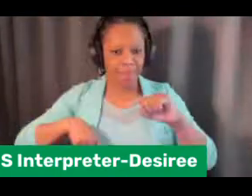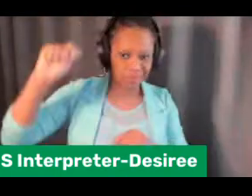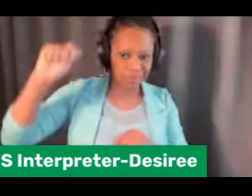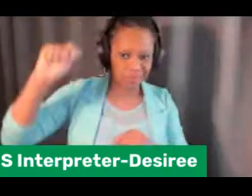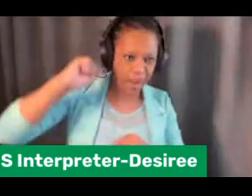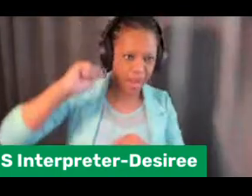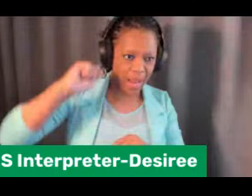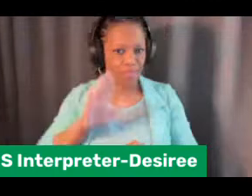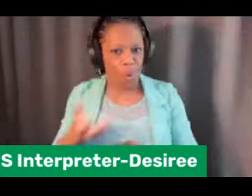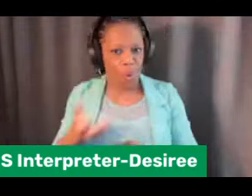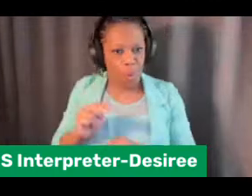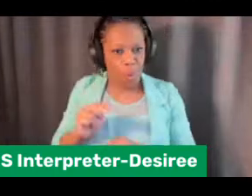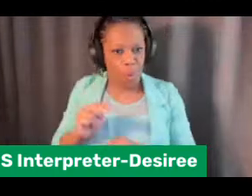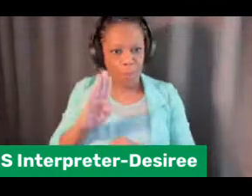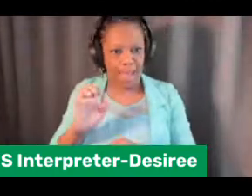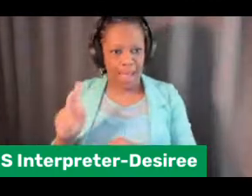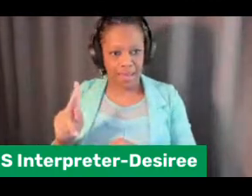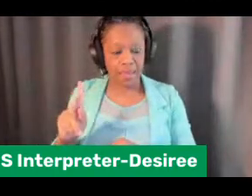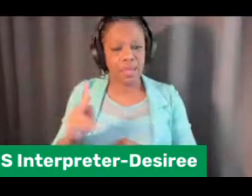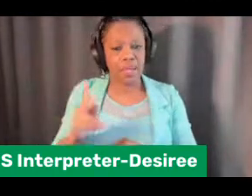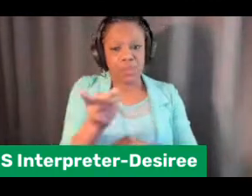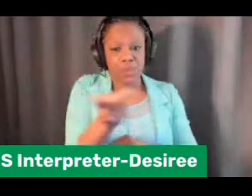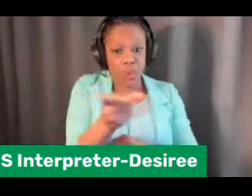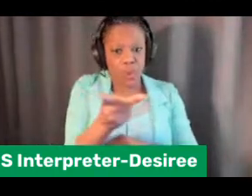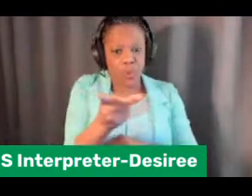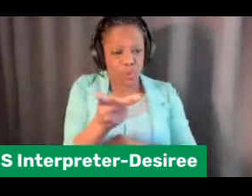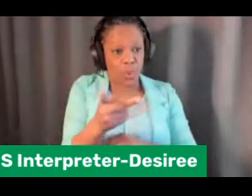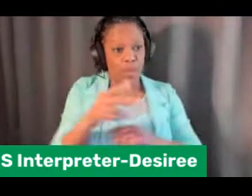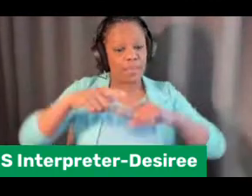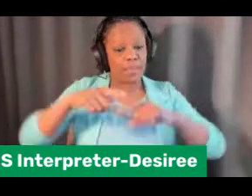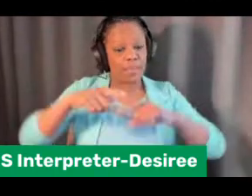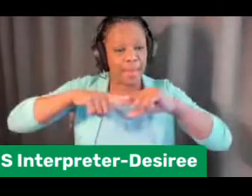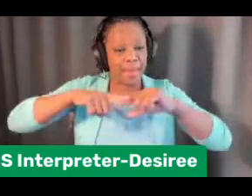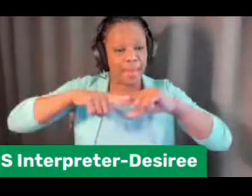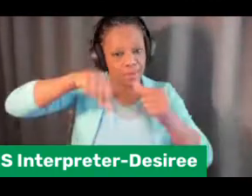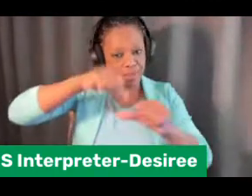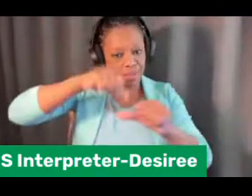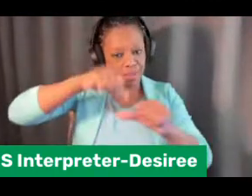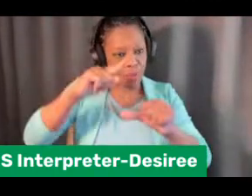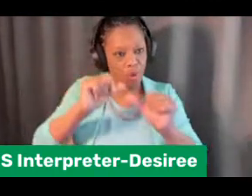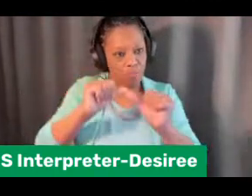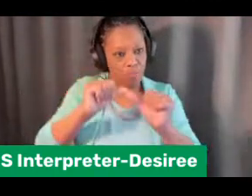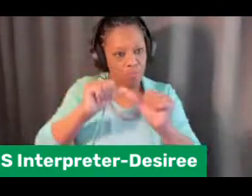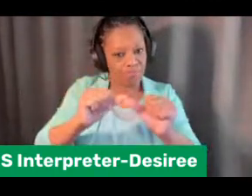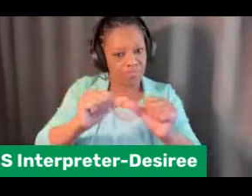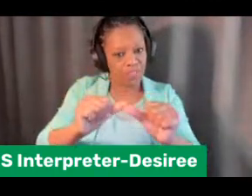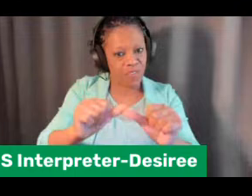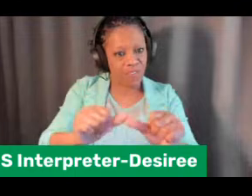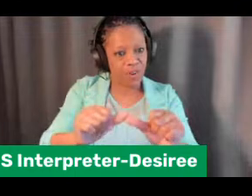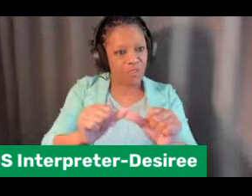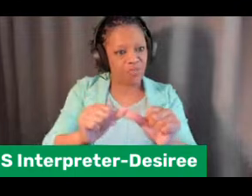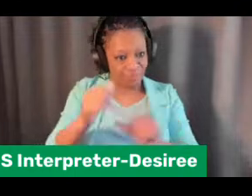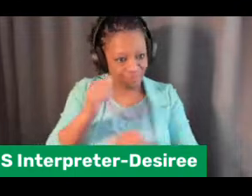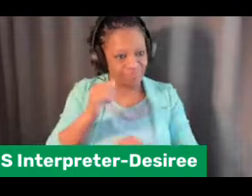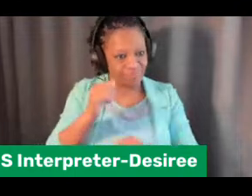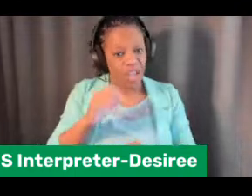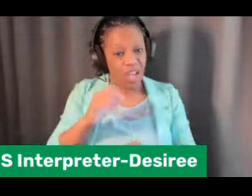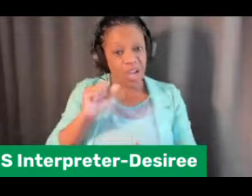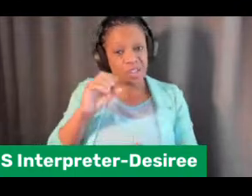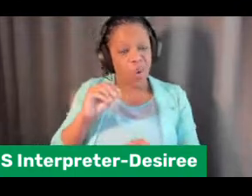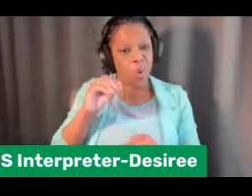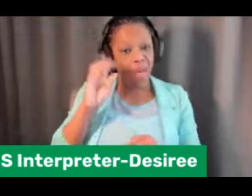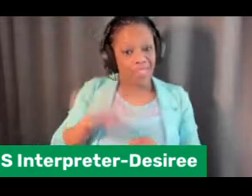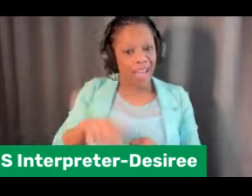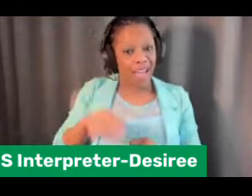other. They depend on each other for survival, right? To make it day by day. And as the sea anemone gets a ride from the